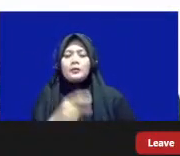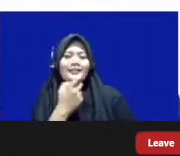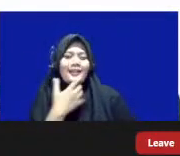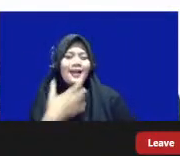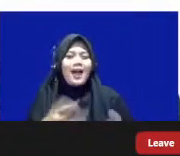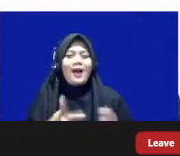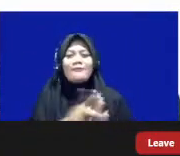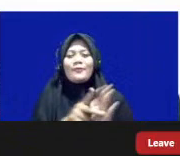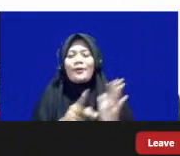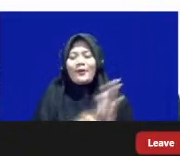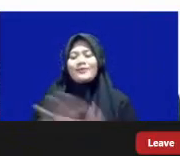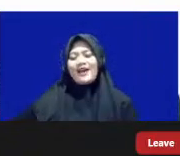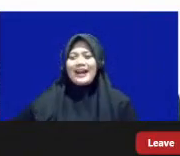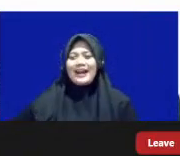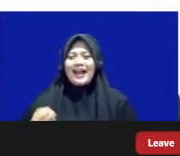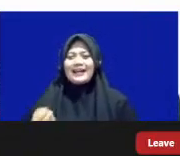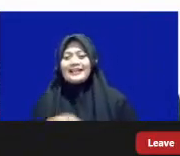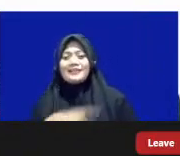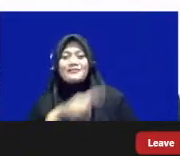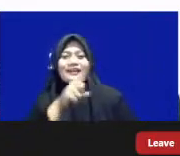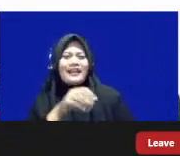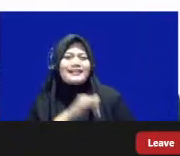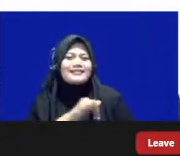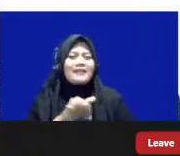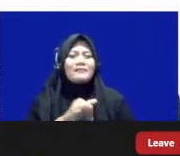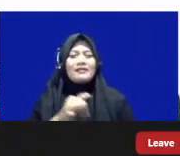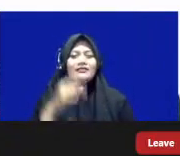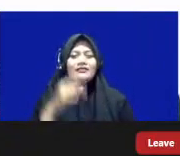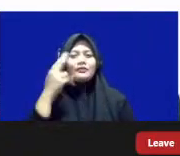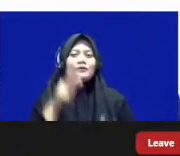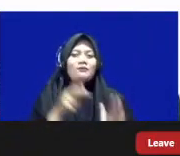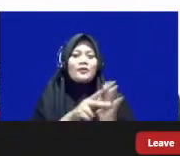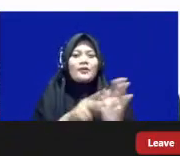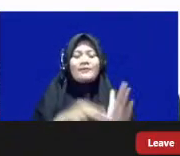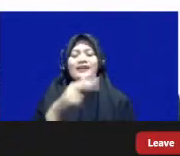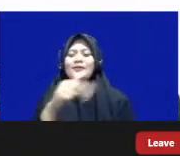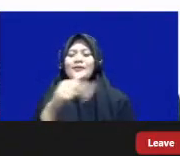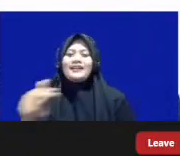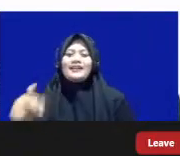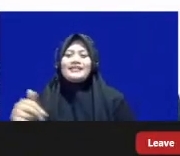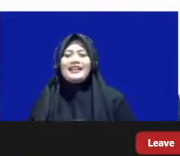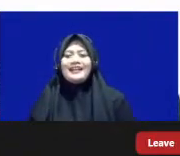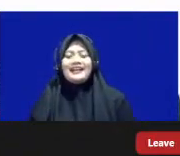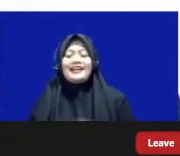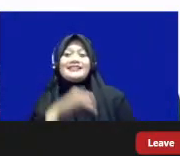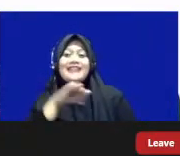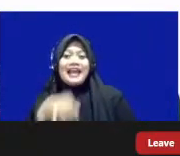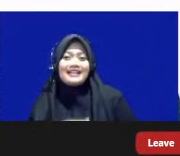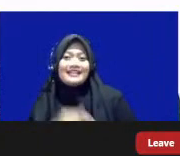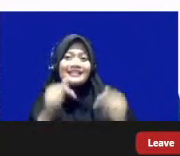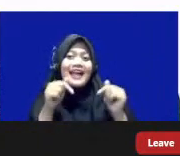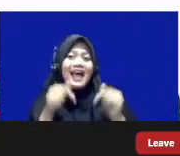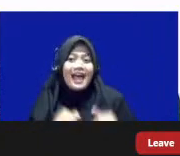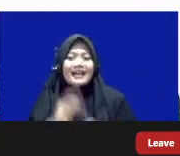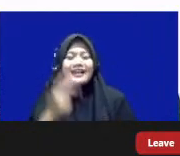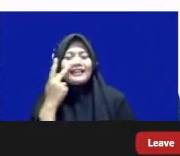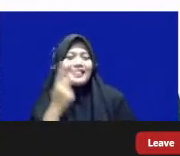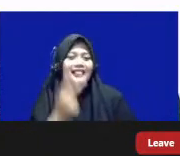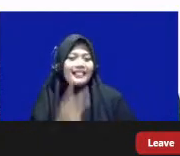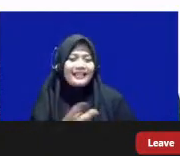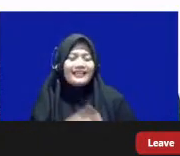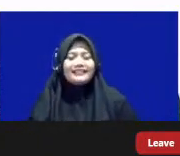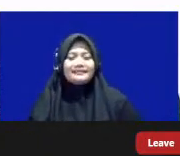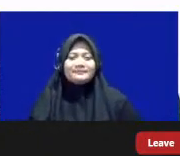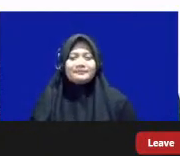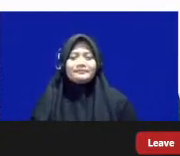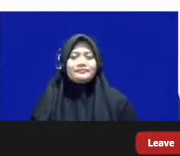Indonesia. You mentioned earlier about the coordination that the ministry is leading with hundreds of humanitarian organizations and tens of thousands of volunteers. We learned